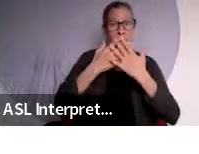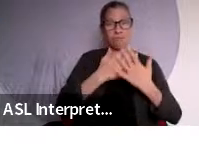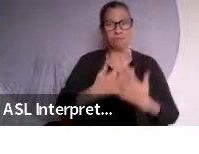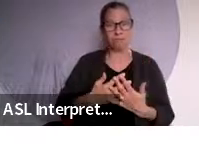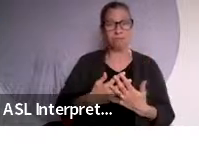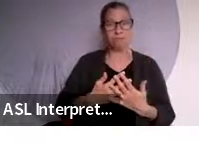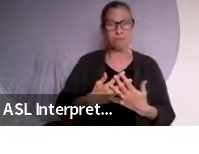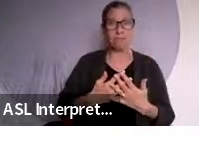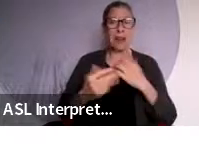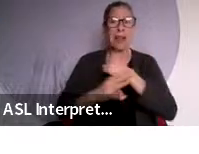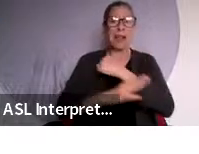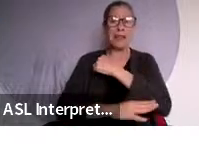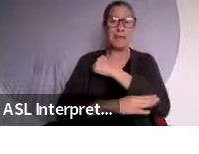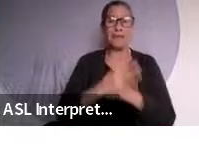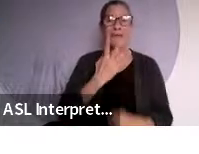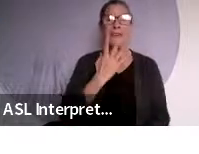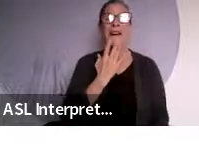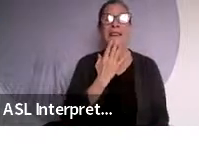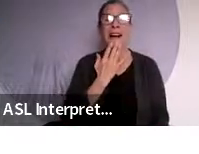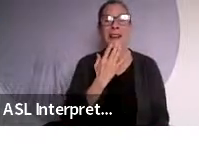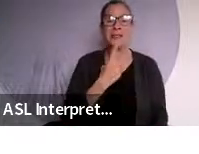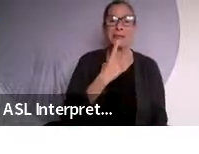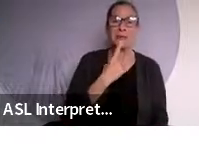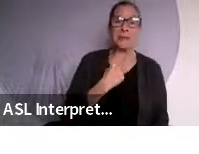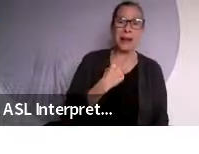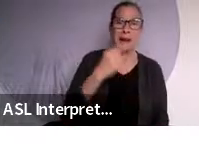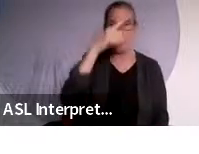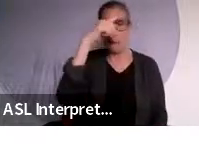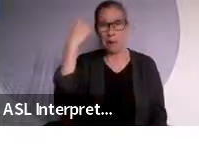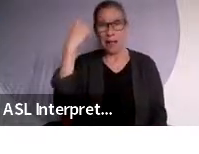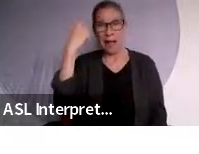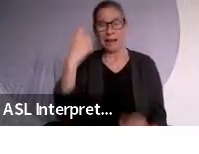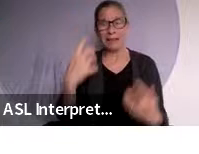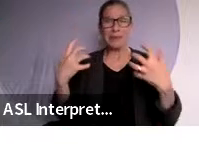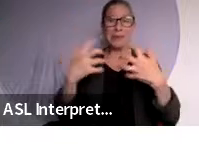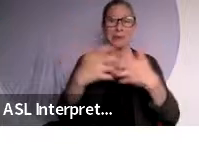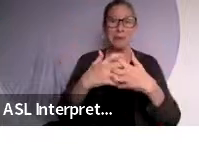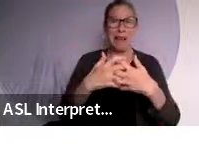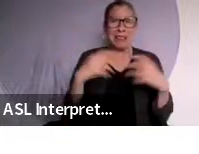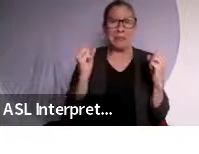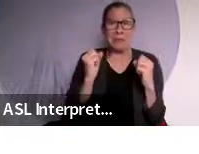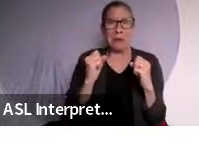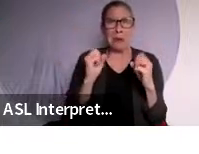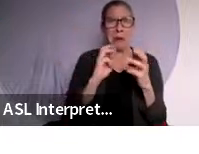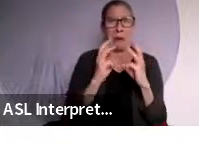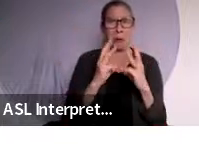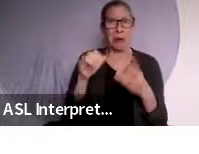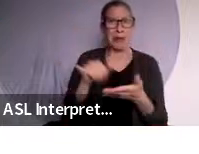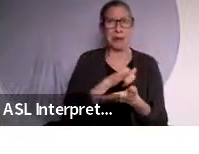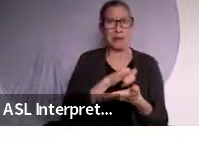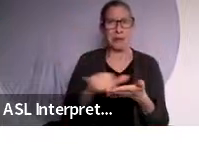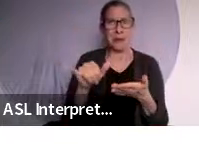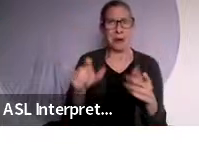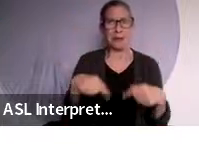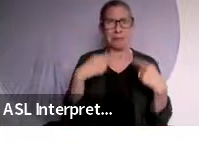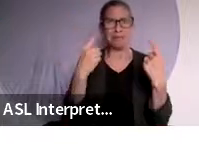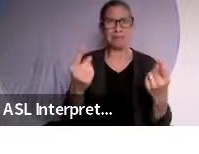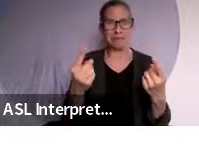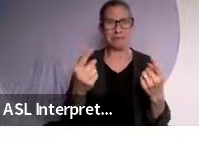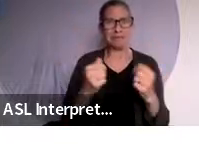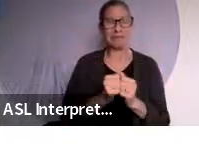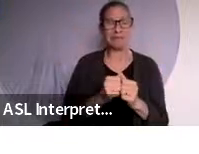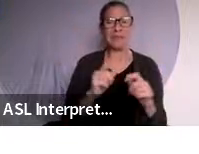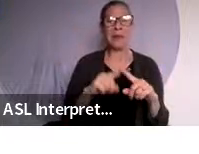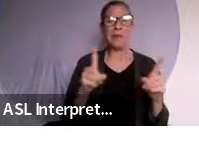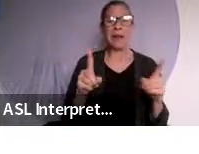some nice fall colors, I guess, to sync up with some of the fun fall weather we've been experiencing in New York here over the last couple of weeks.